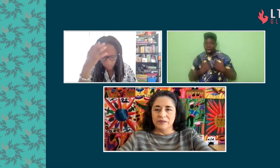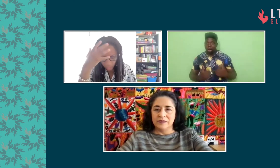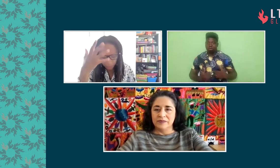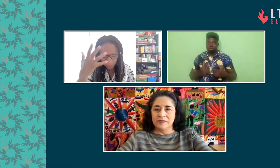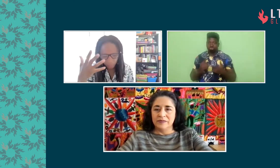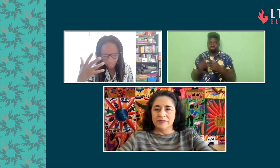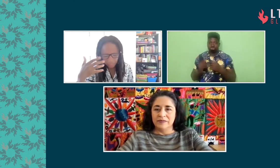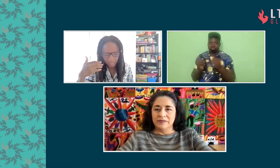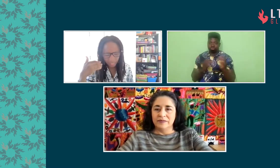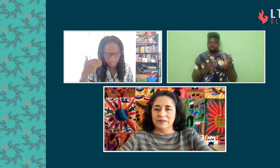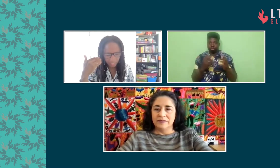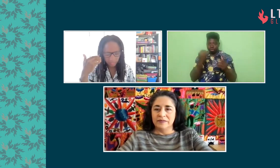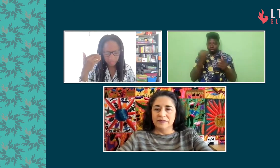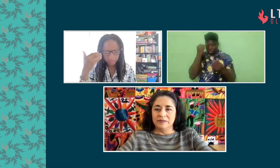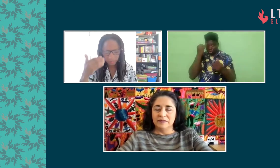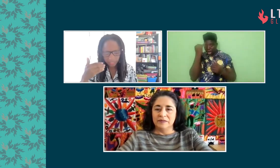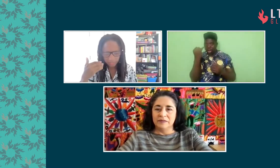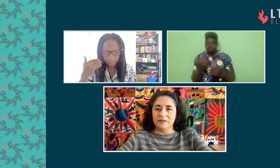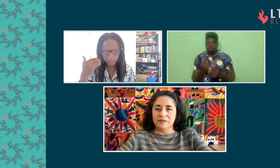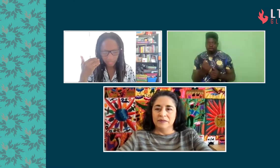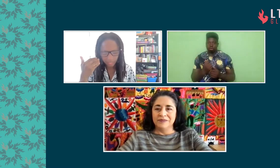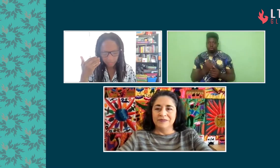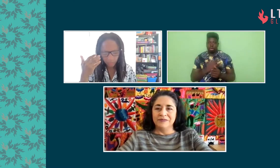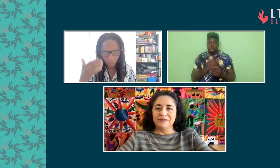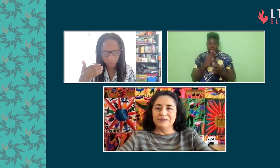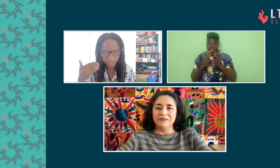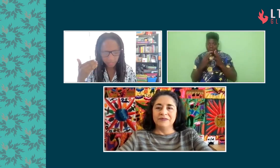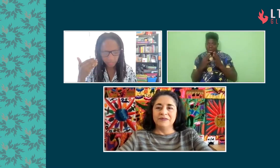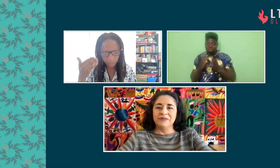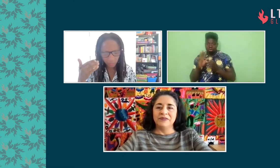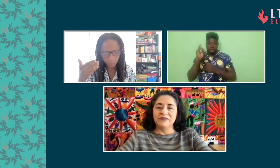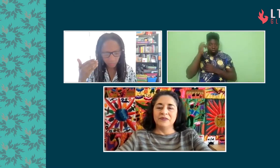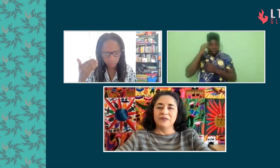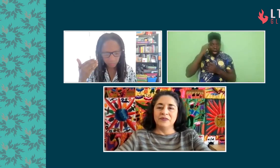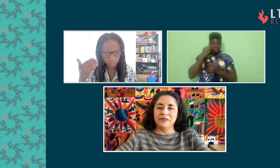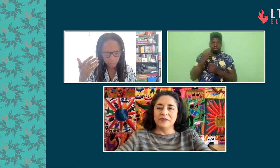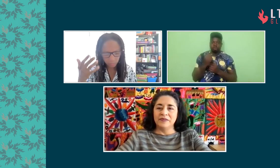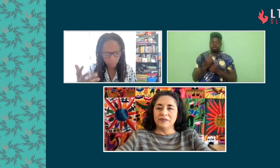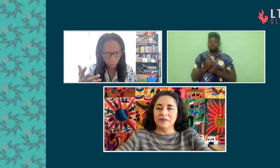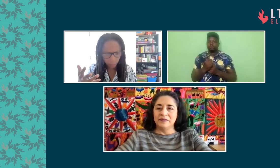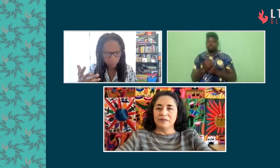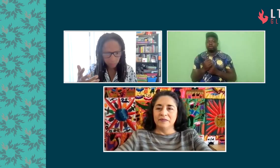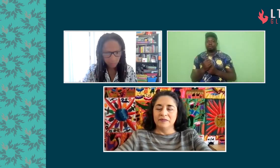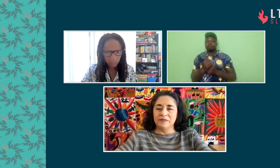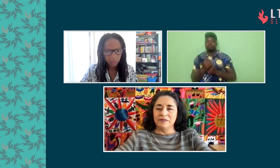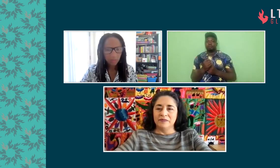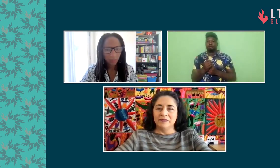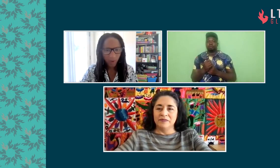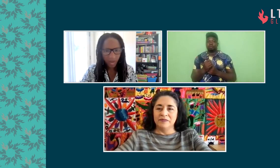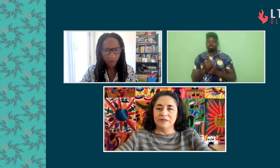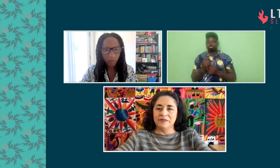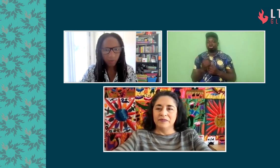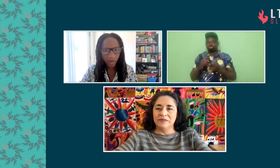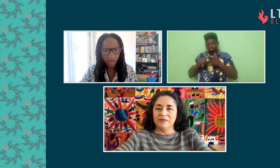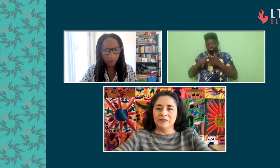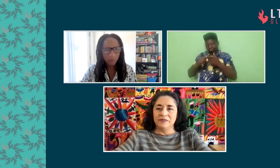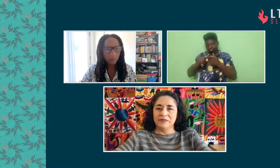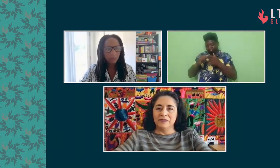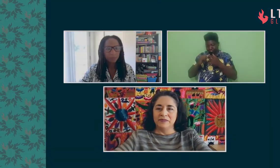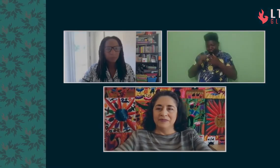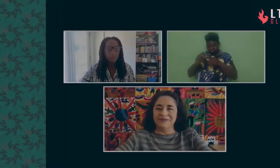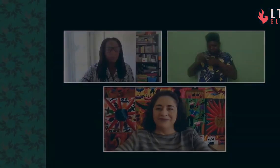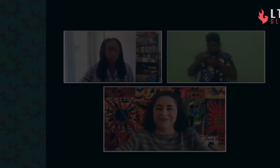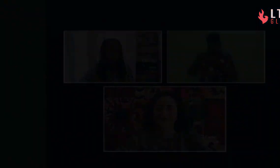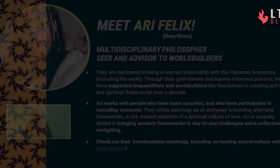in in the top of your mind's eye, a space that is oriented towards growth. Wow, wow.